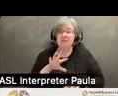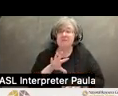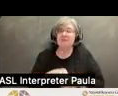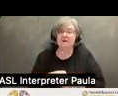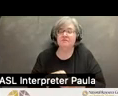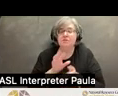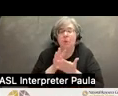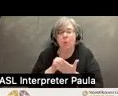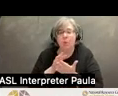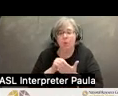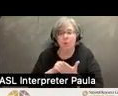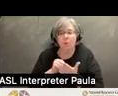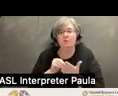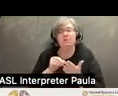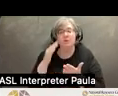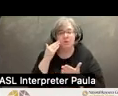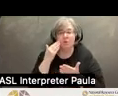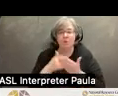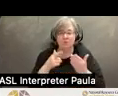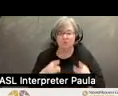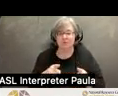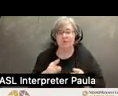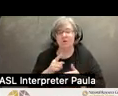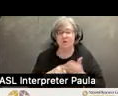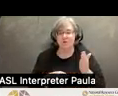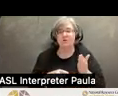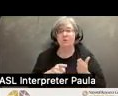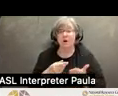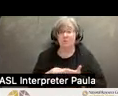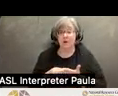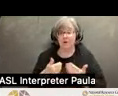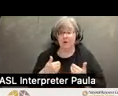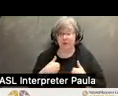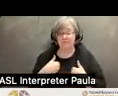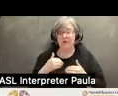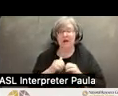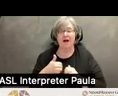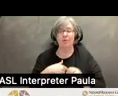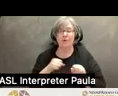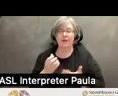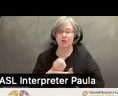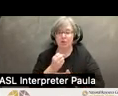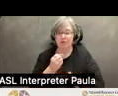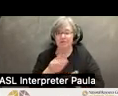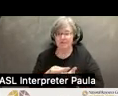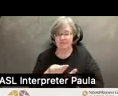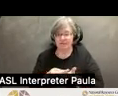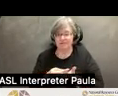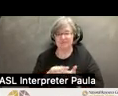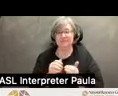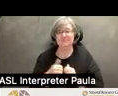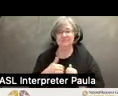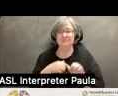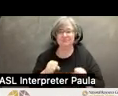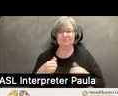to learn and find out what's happening, what monies are available, how we can utilize that money, and how we can